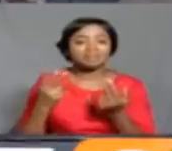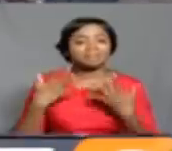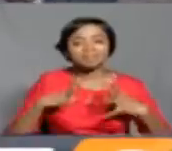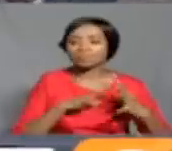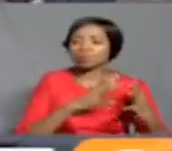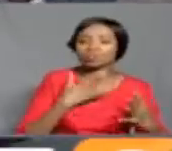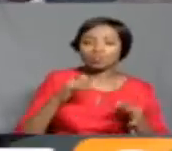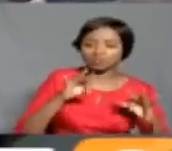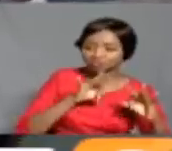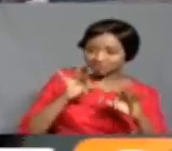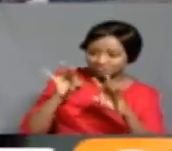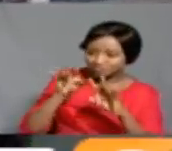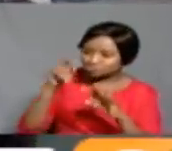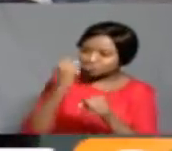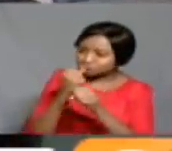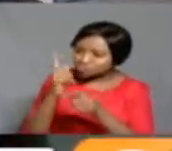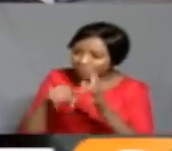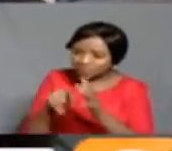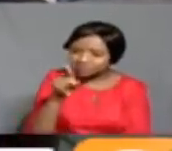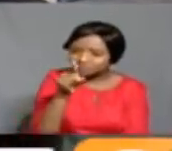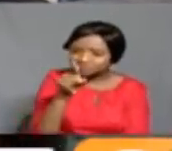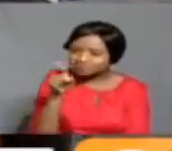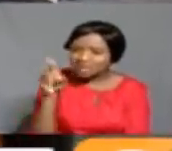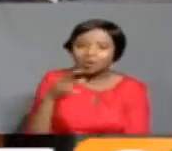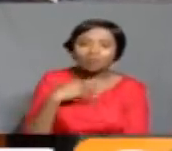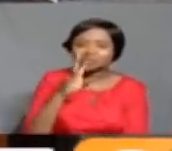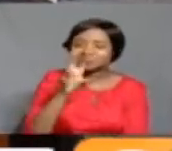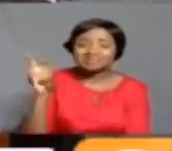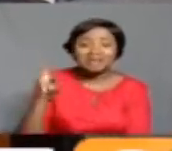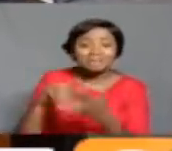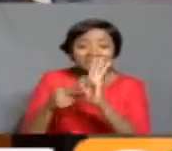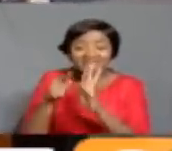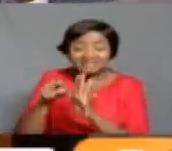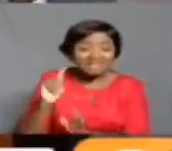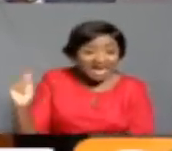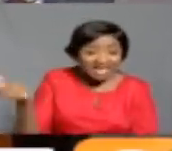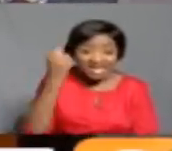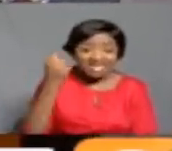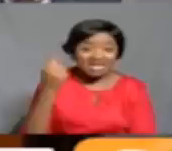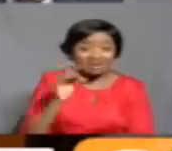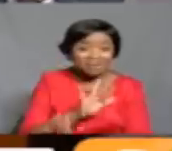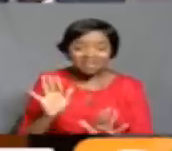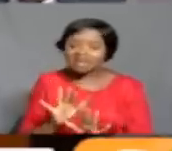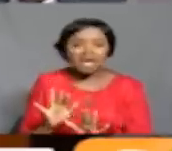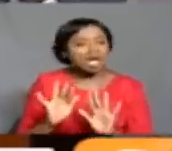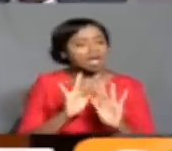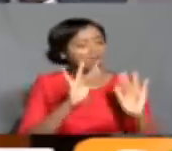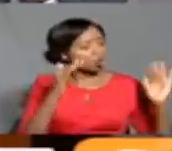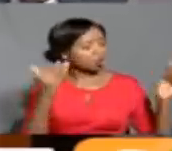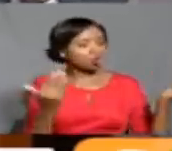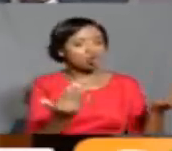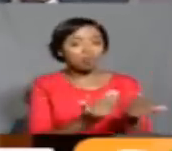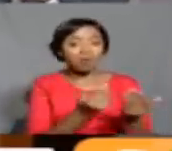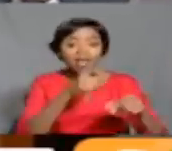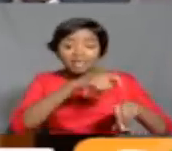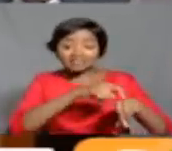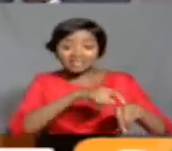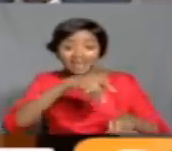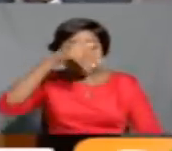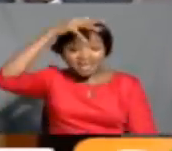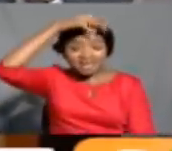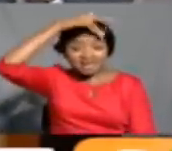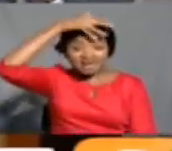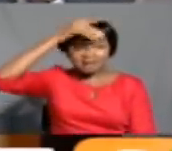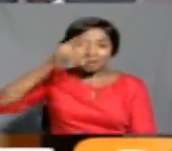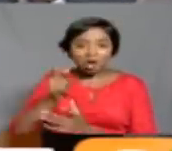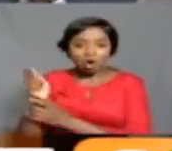see what you're doing. Mm-hmm. And this is actually global. It's not even just a Kenyan phenomenon. When Trump plays golf